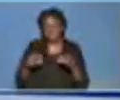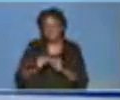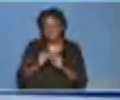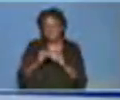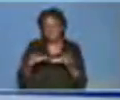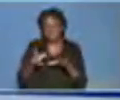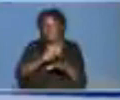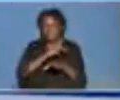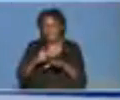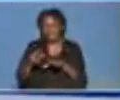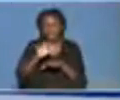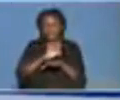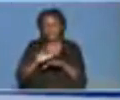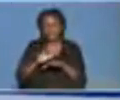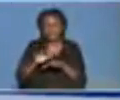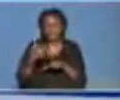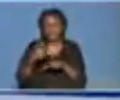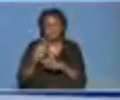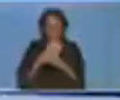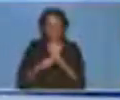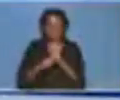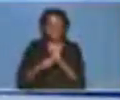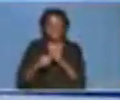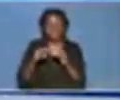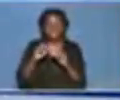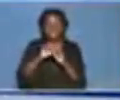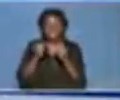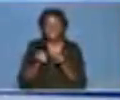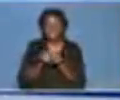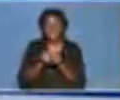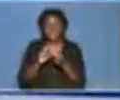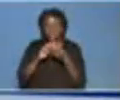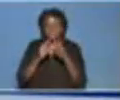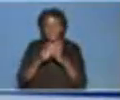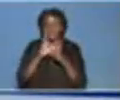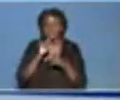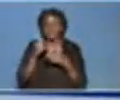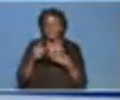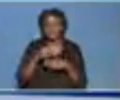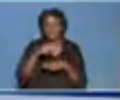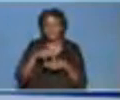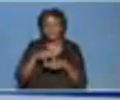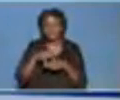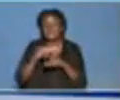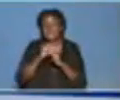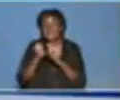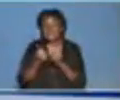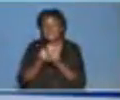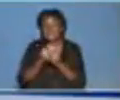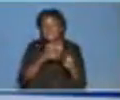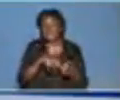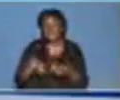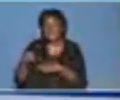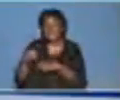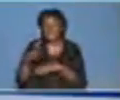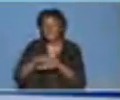were repaired by a New Providence-based specialist team that traveled to Eleuthera on Sunday, resulting in full power restoration